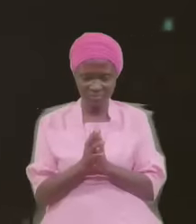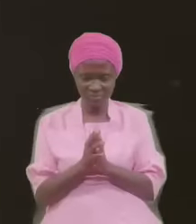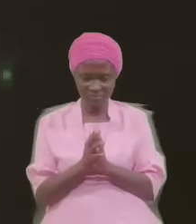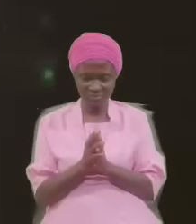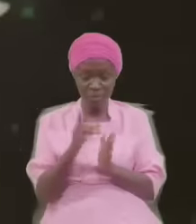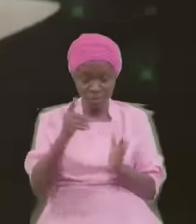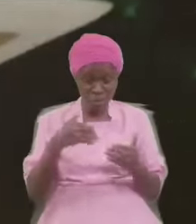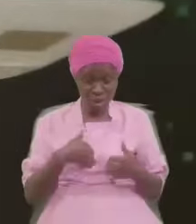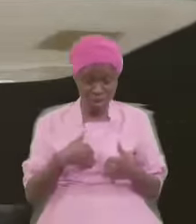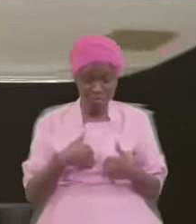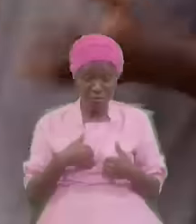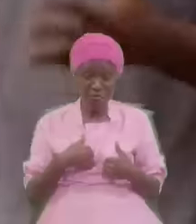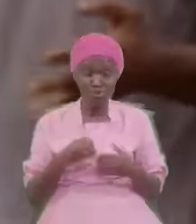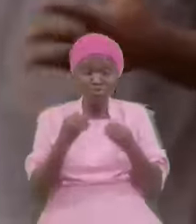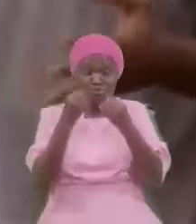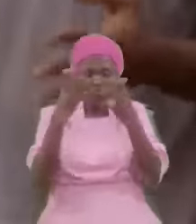Diabetes,